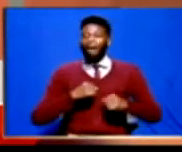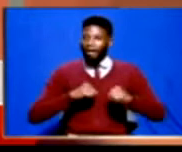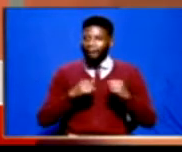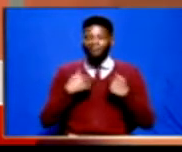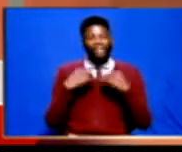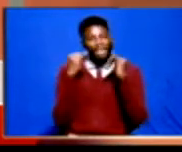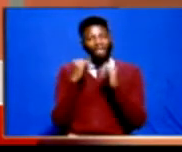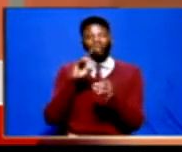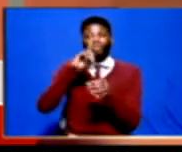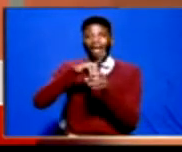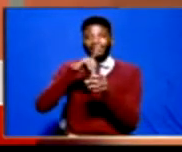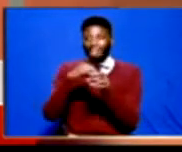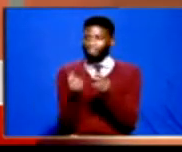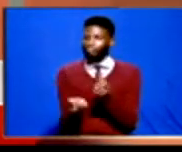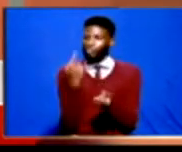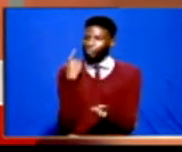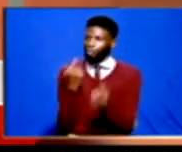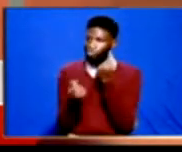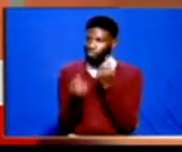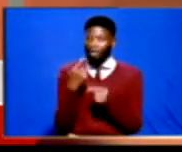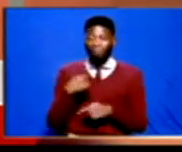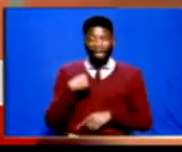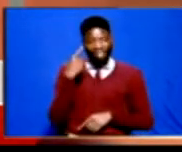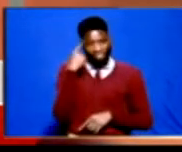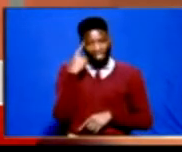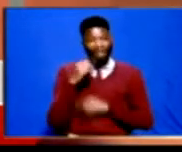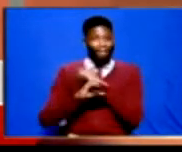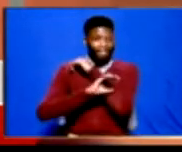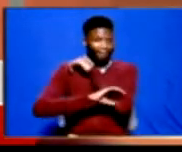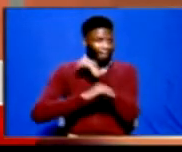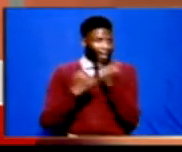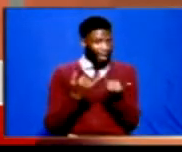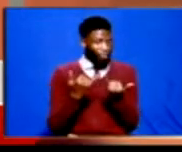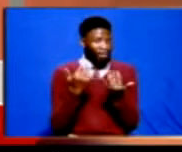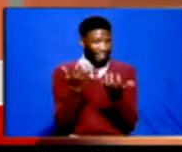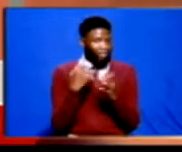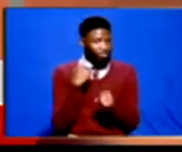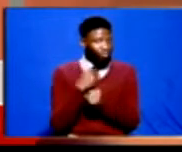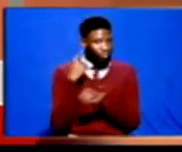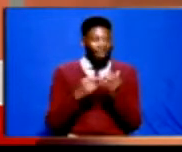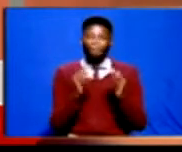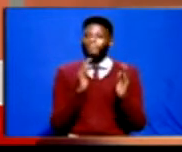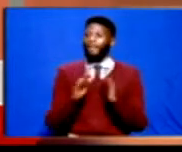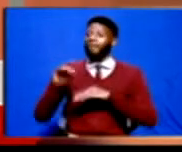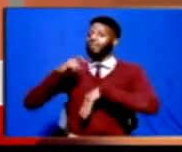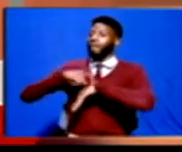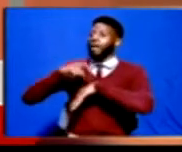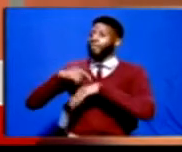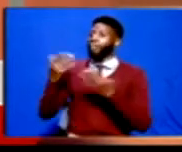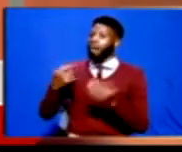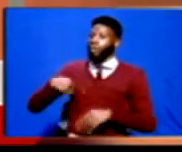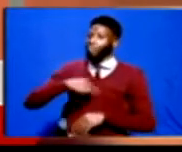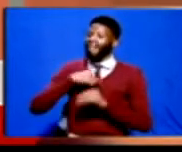forward, I think the thing that the country needs to do now is to prepare for that moment when now we can be able to